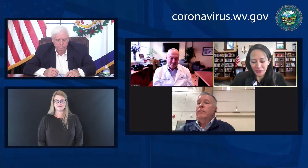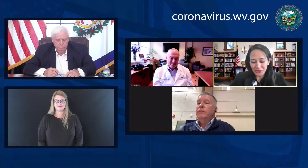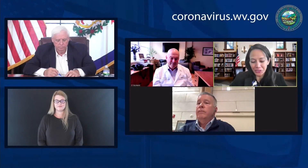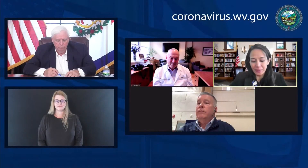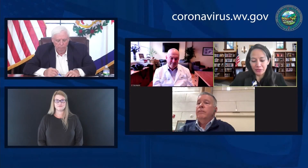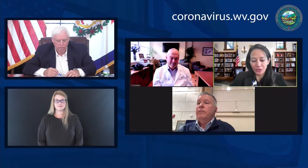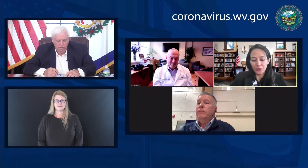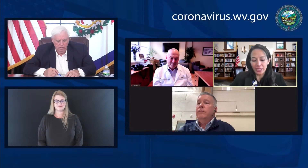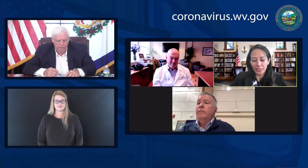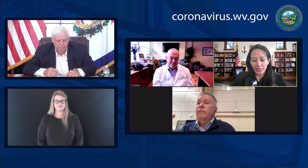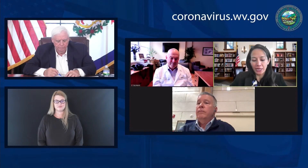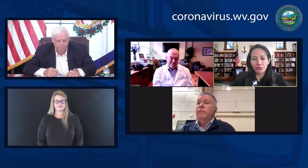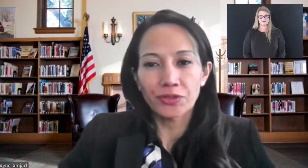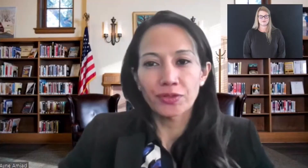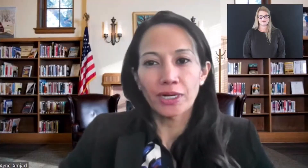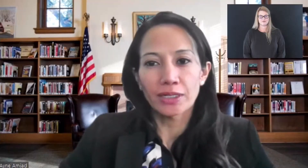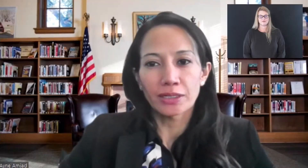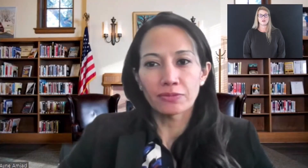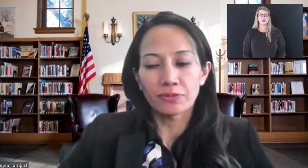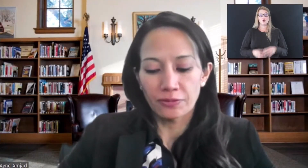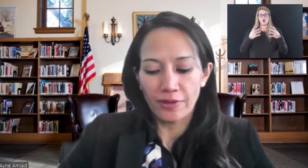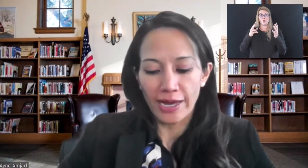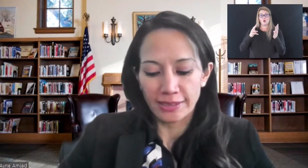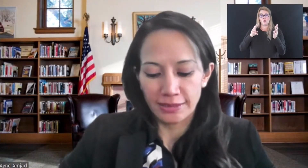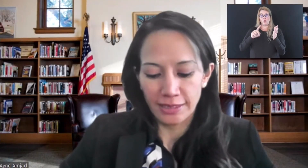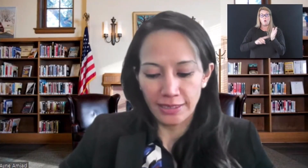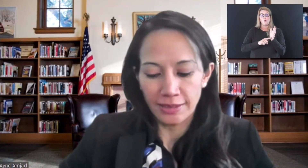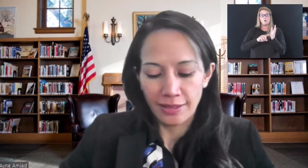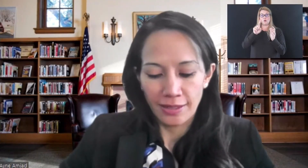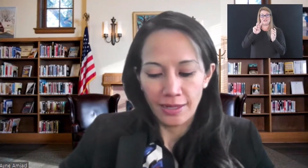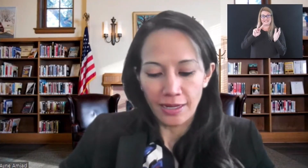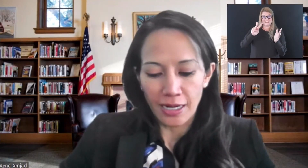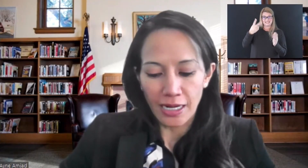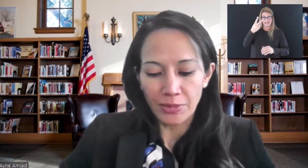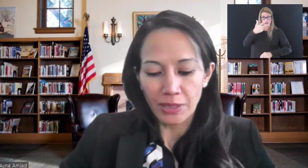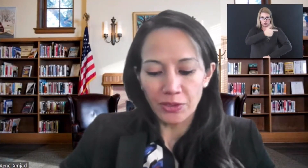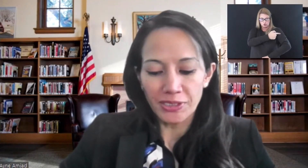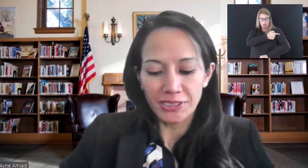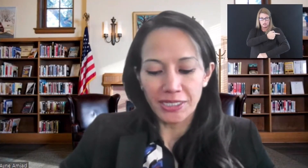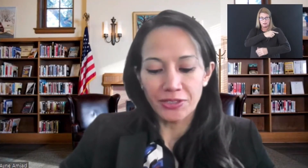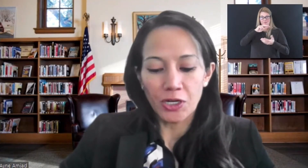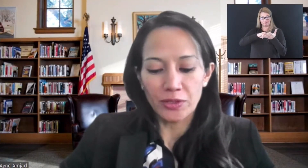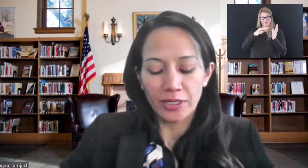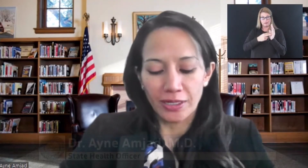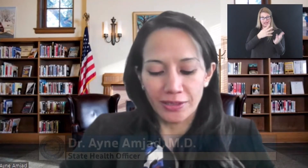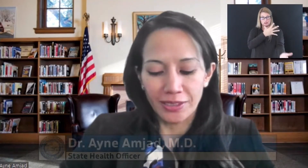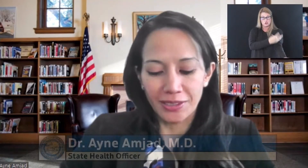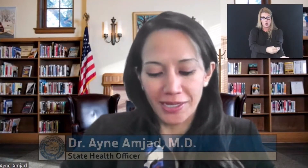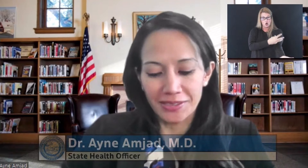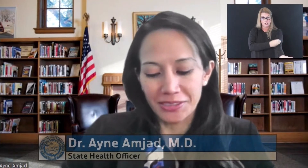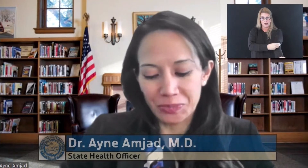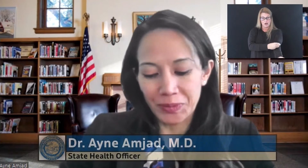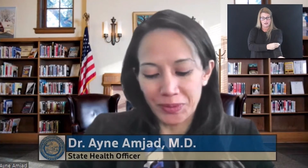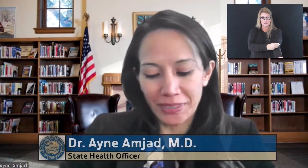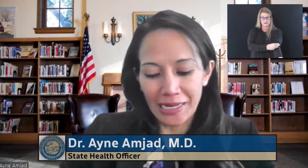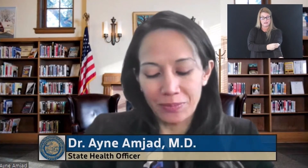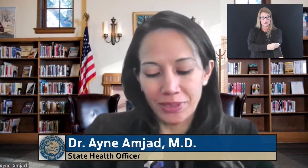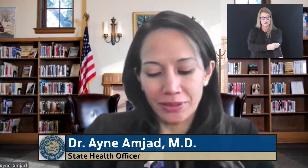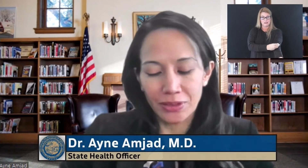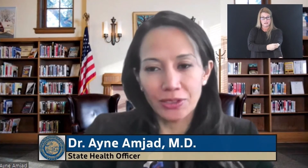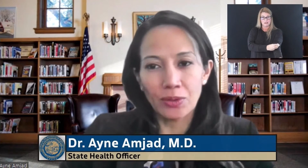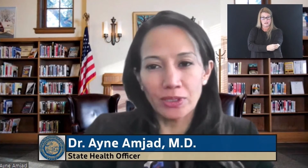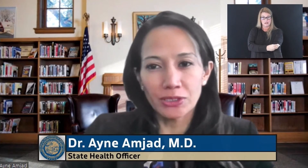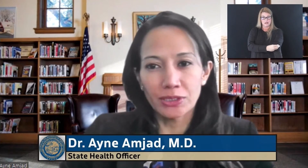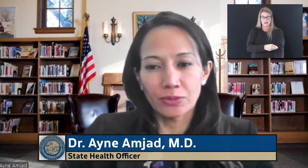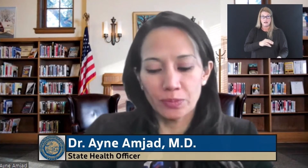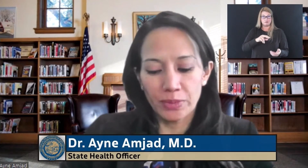So the question about donating after you've gotten the vaccine, I'm going to say no, and then I'll let Clay assist me with that.